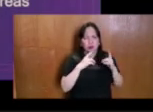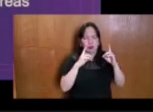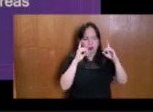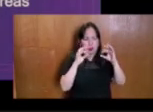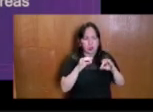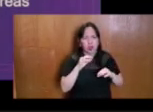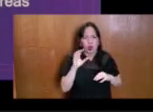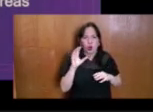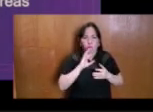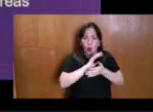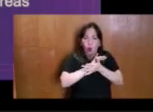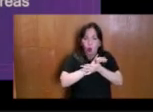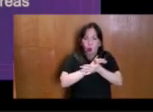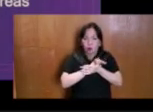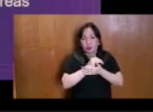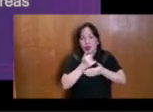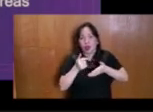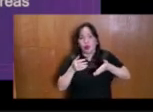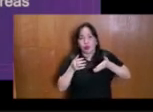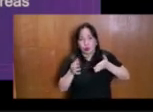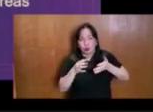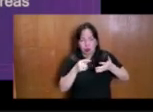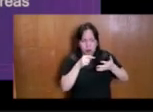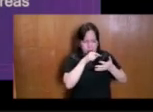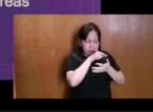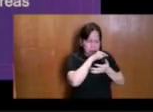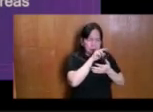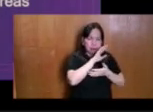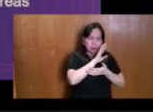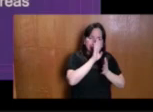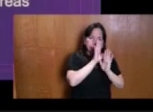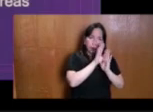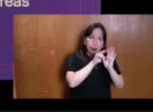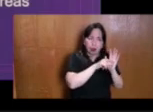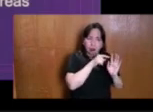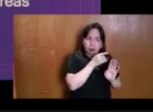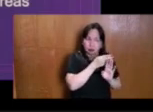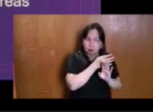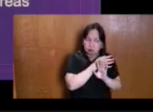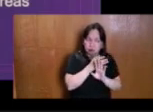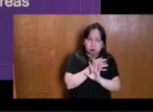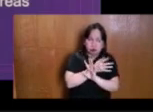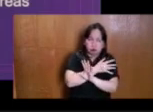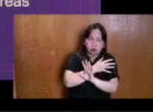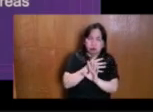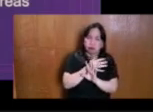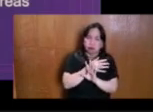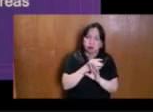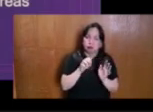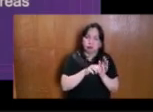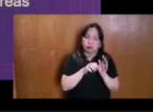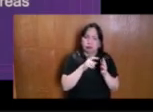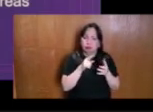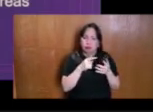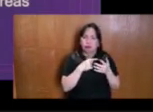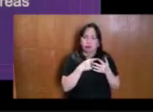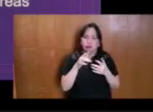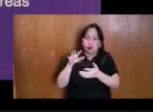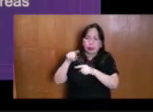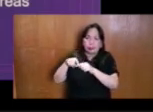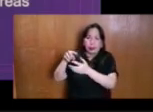directly analyzing data sets from patient records, you could see, for instance, concentrations in